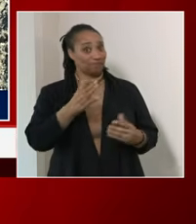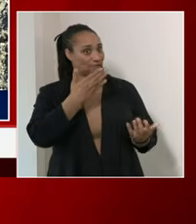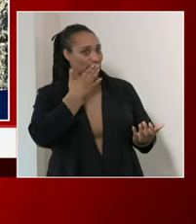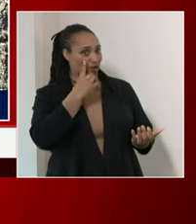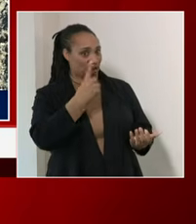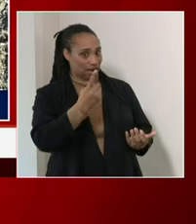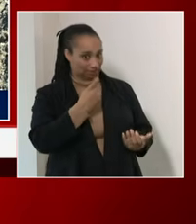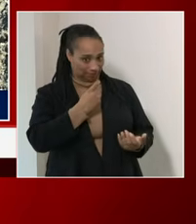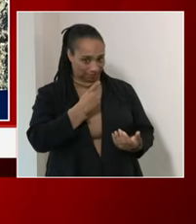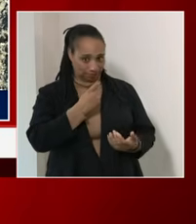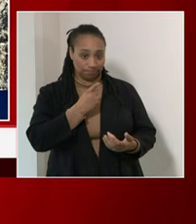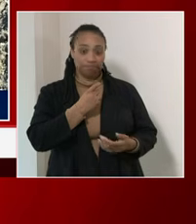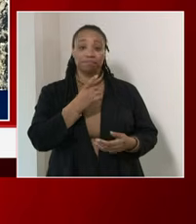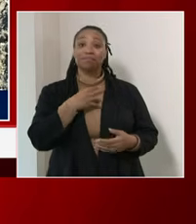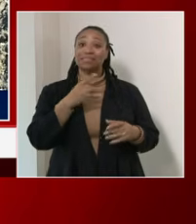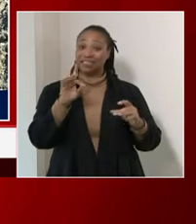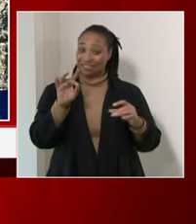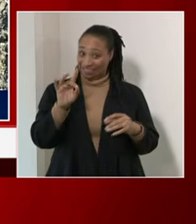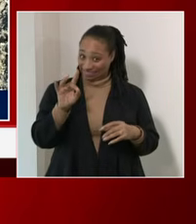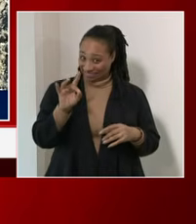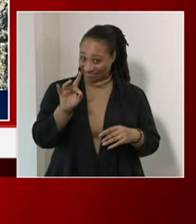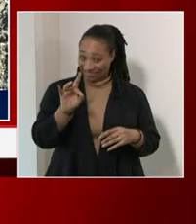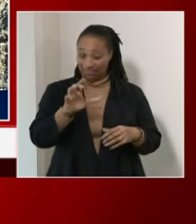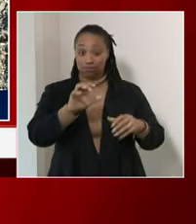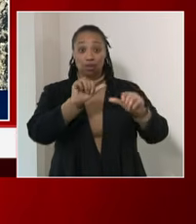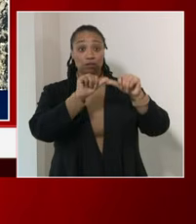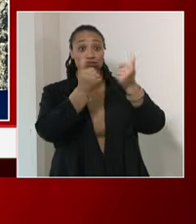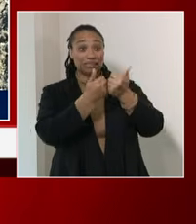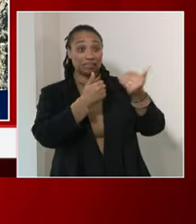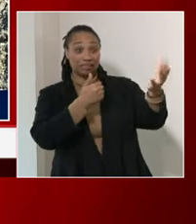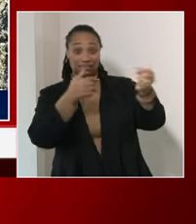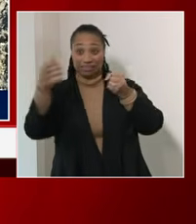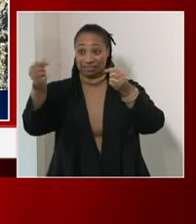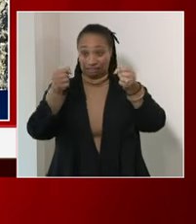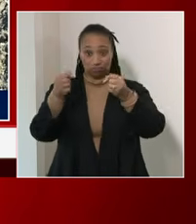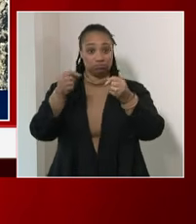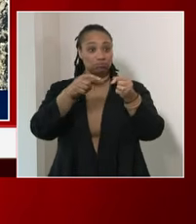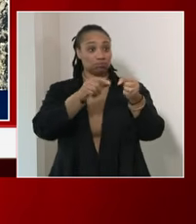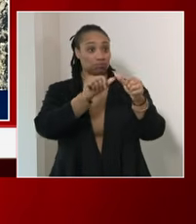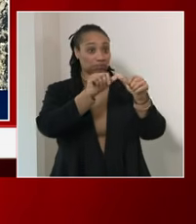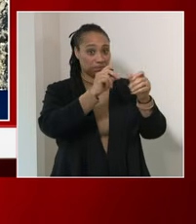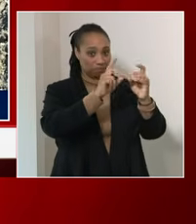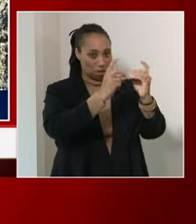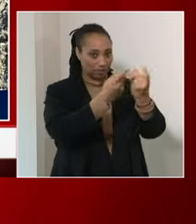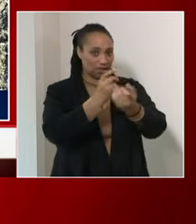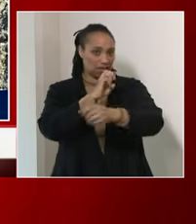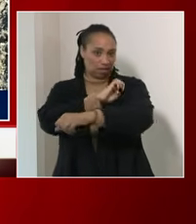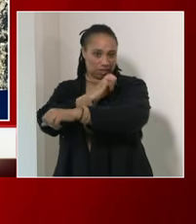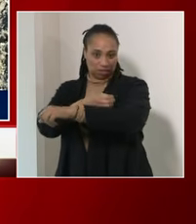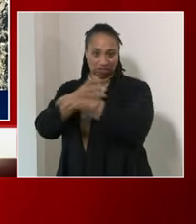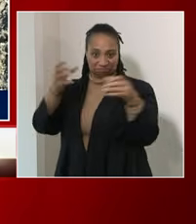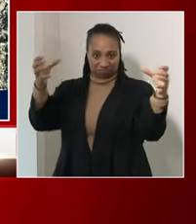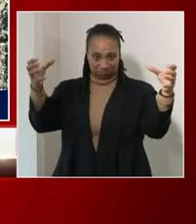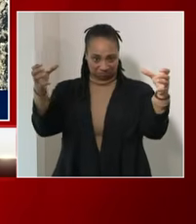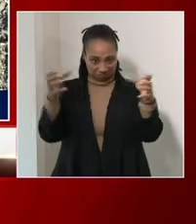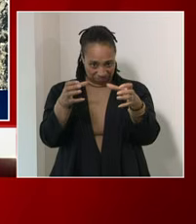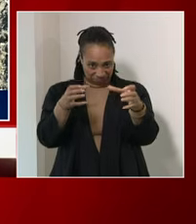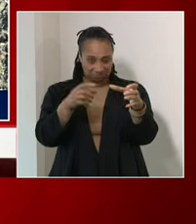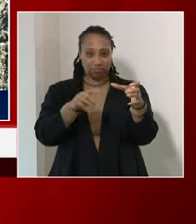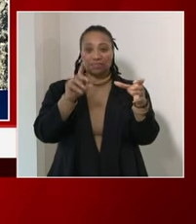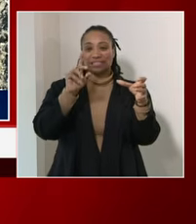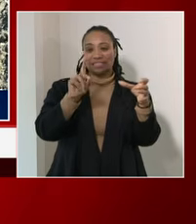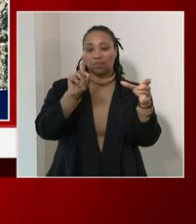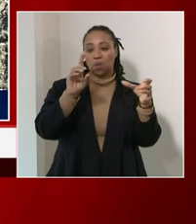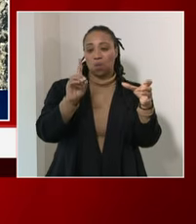out, both at Lot 6, UMC, and Carter Barron to set up those safeguards. And those are things